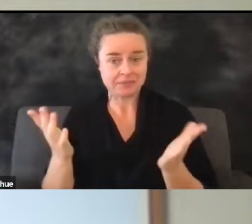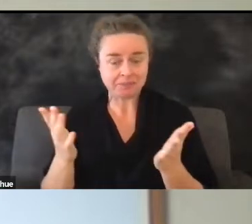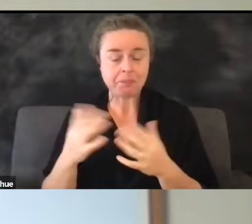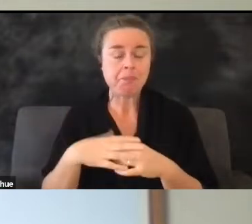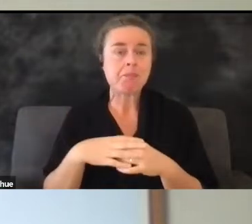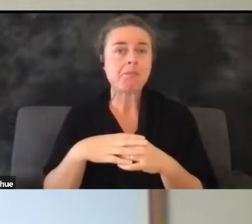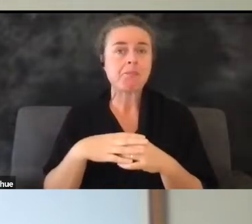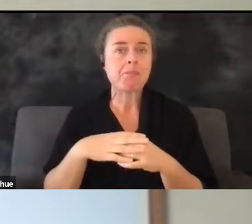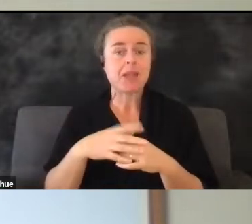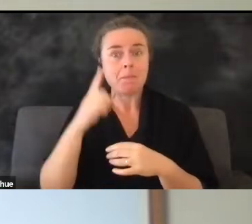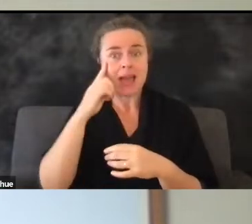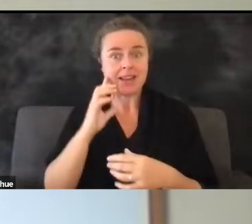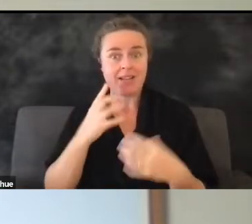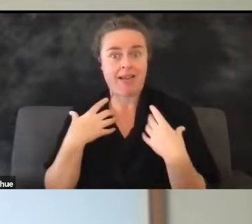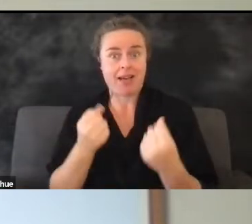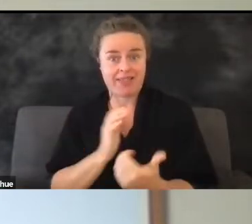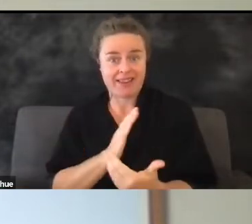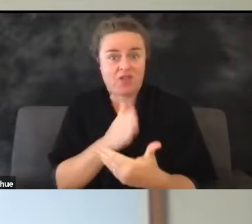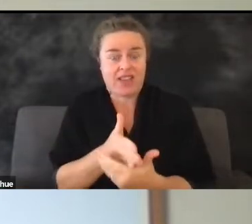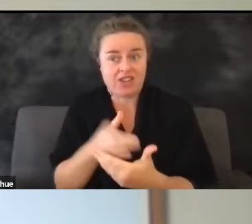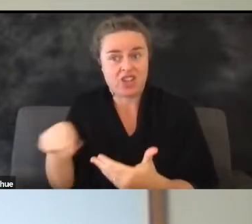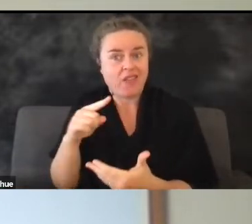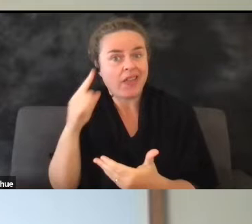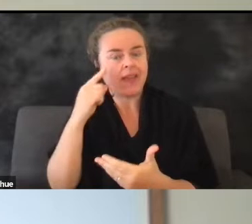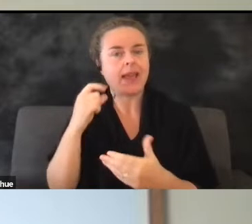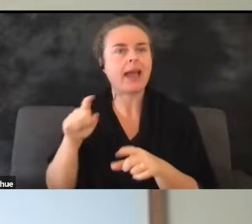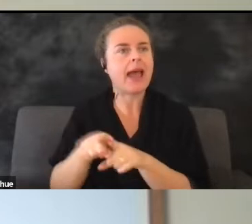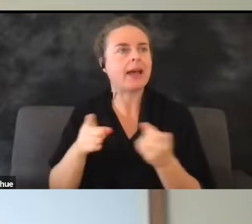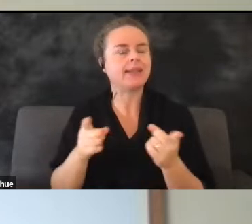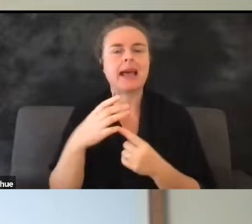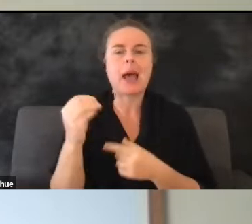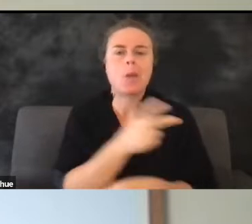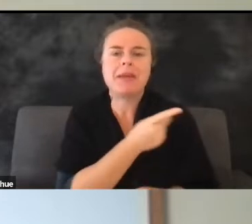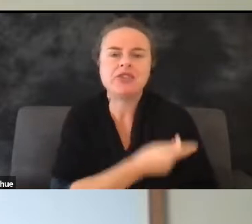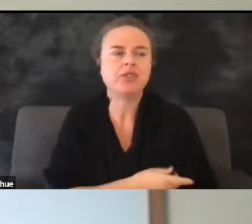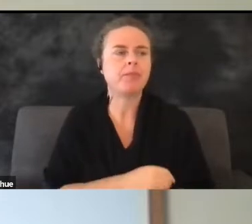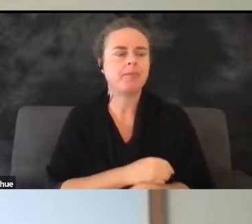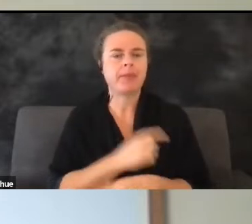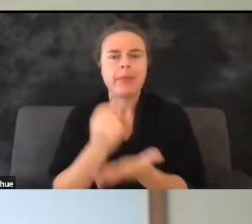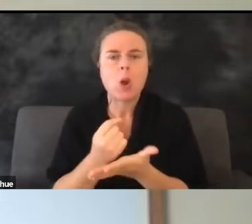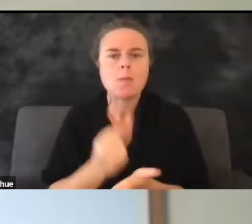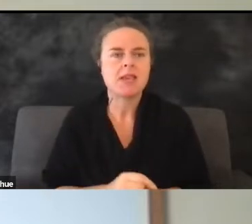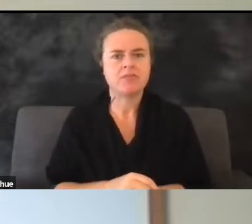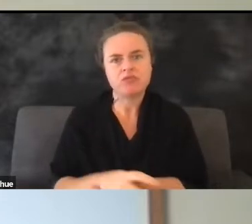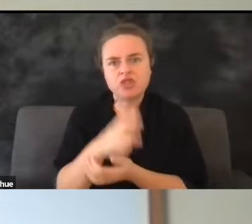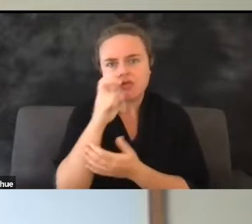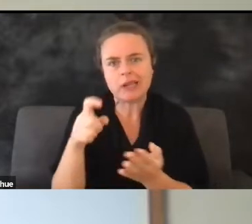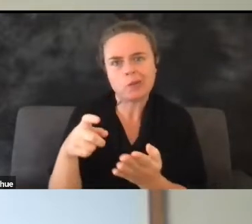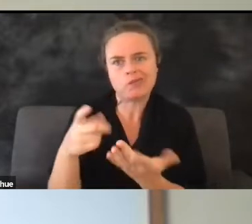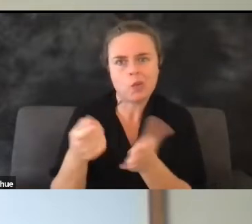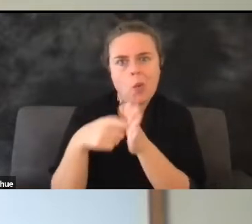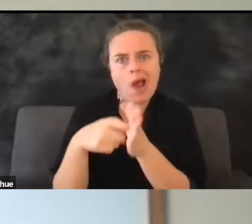outpatient therapy, those kind of like stringent required programs and services.